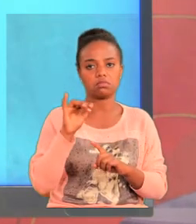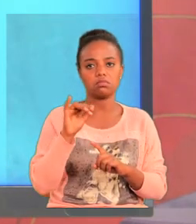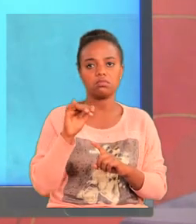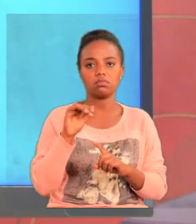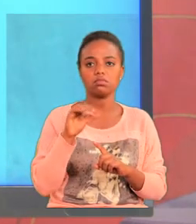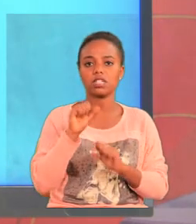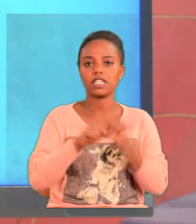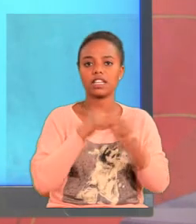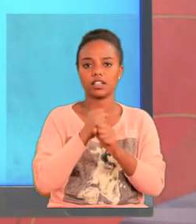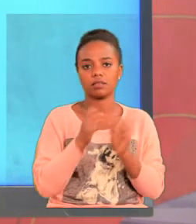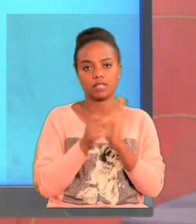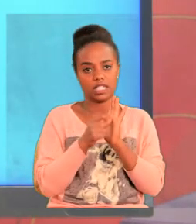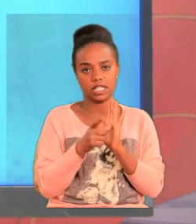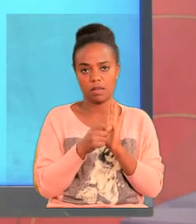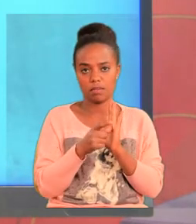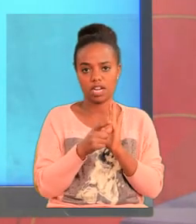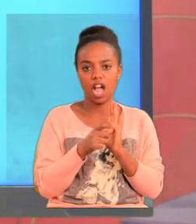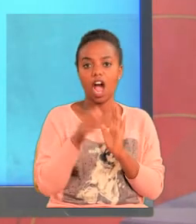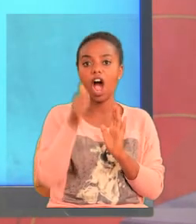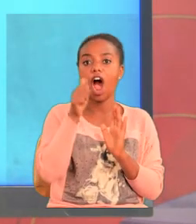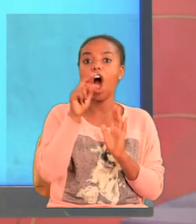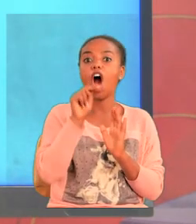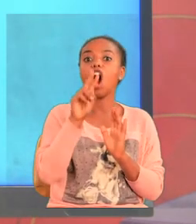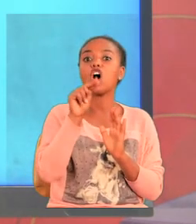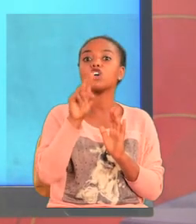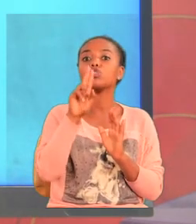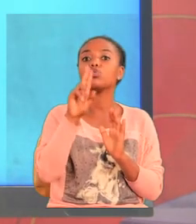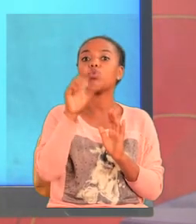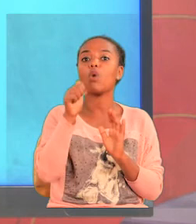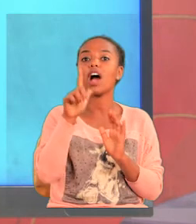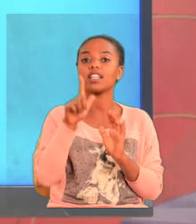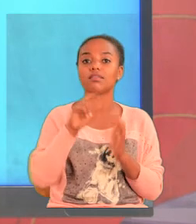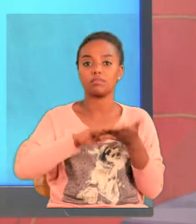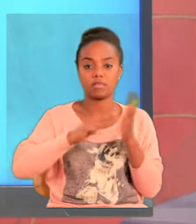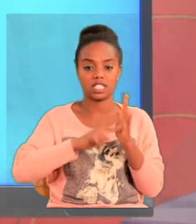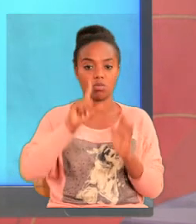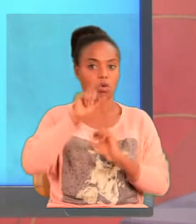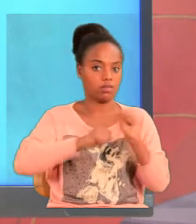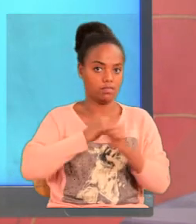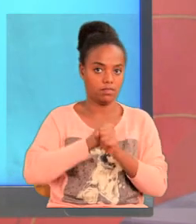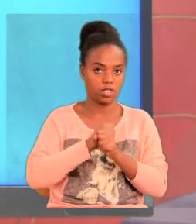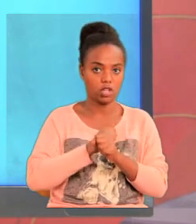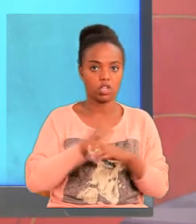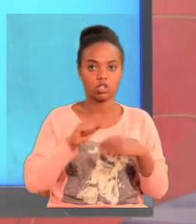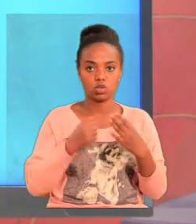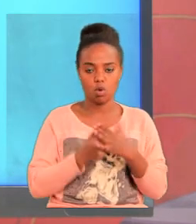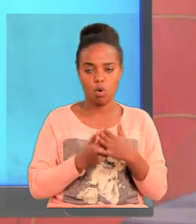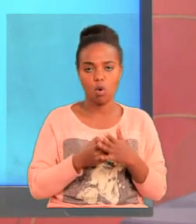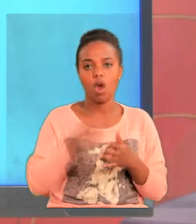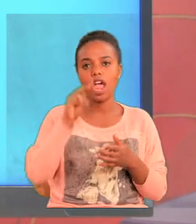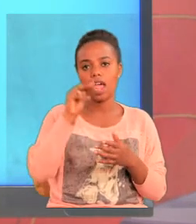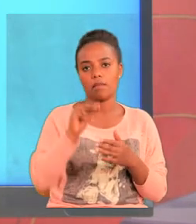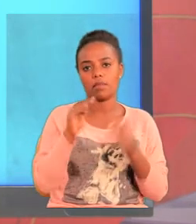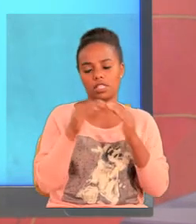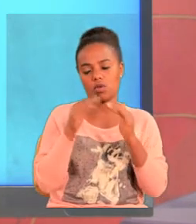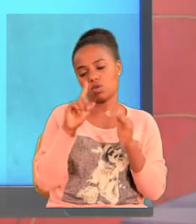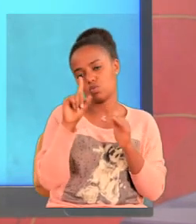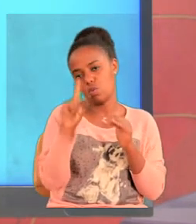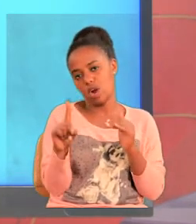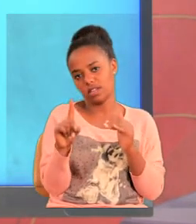For example, annually means once in a year, so the number of conversions will be this 1 for